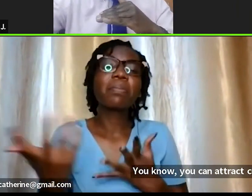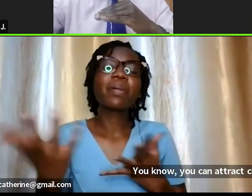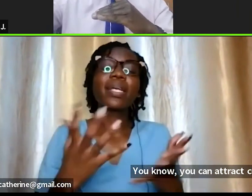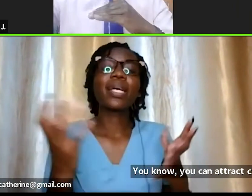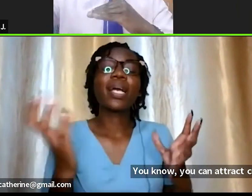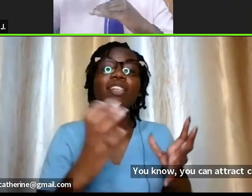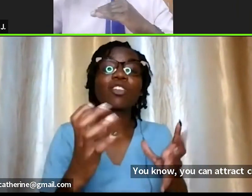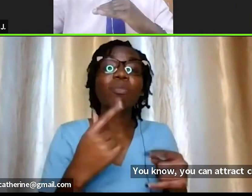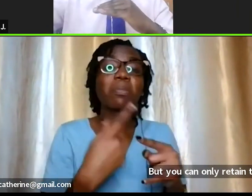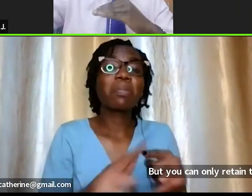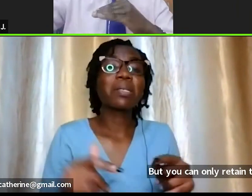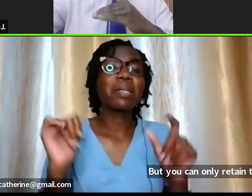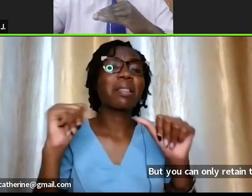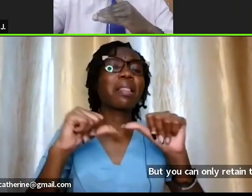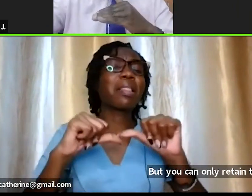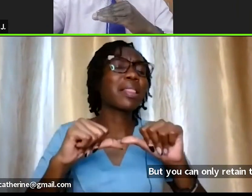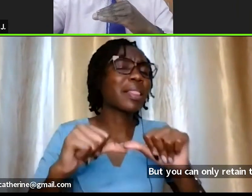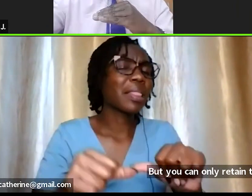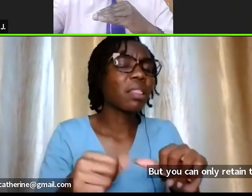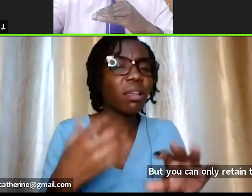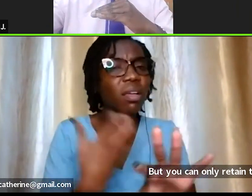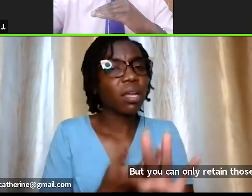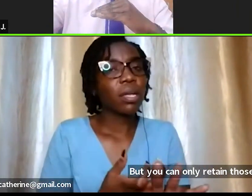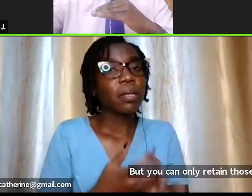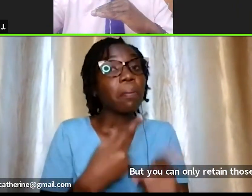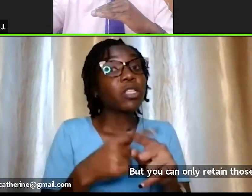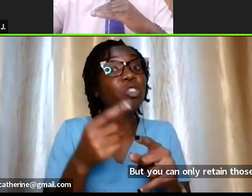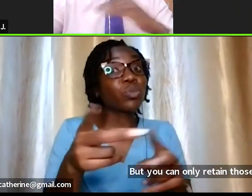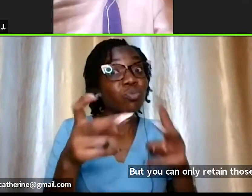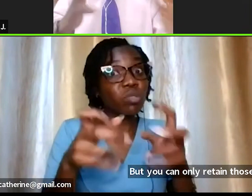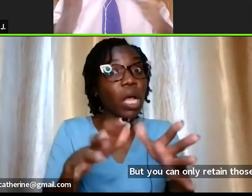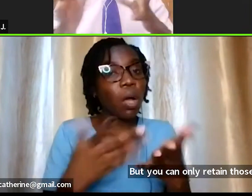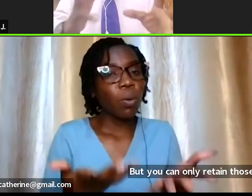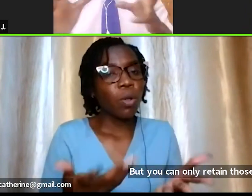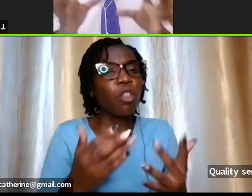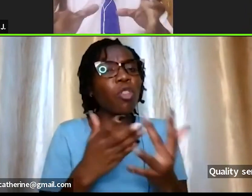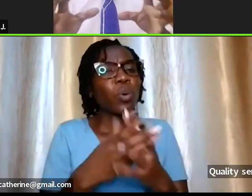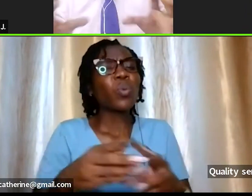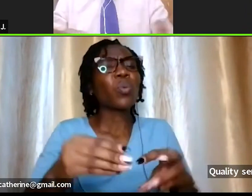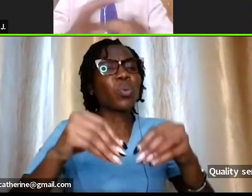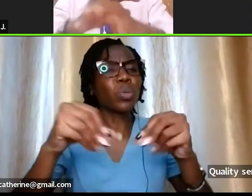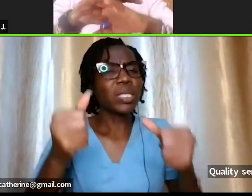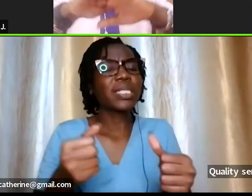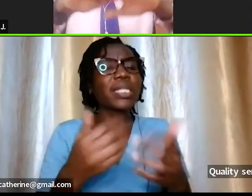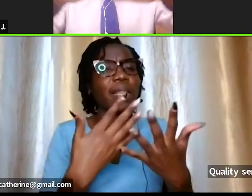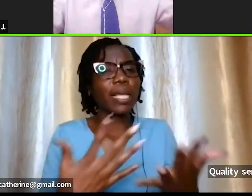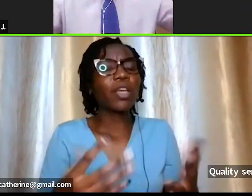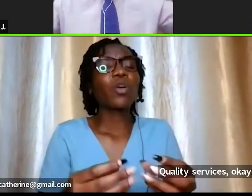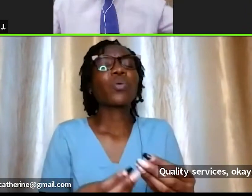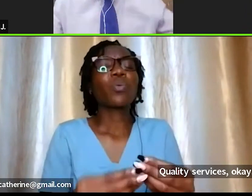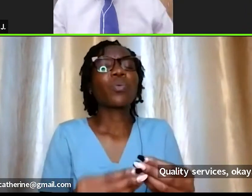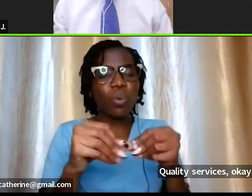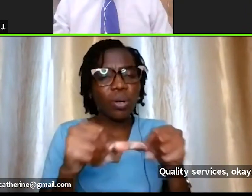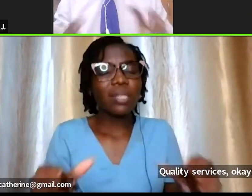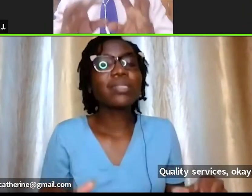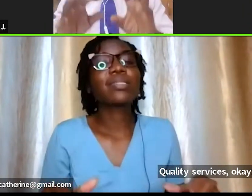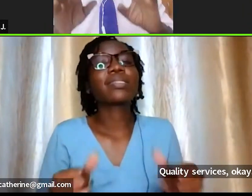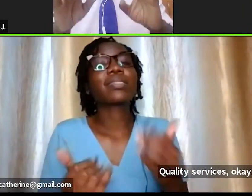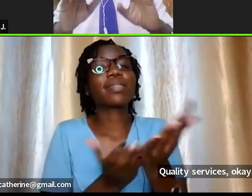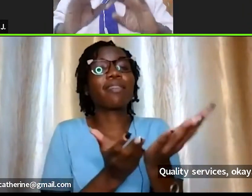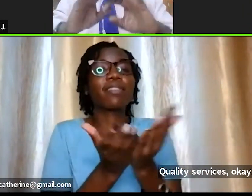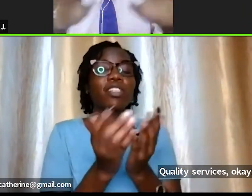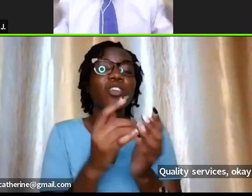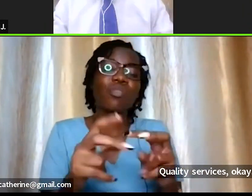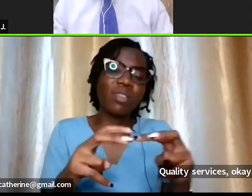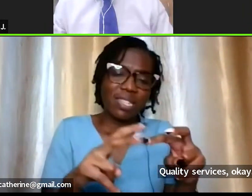quality products, quality services, okay? All right? You do a lot of measurement in your surveys,